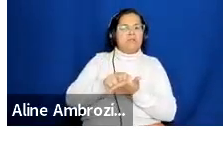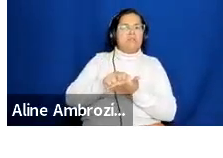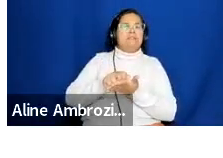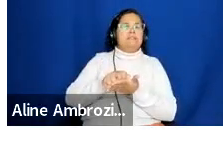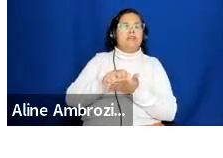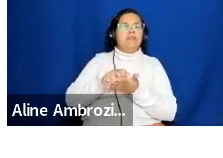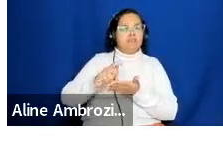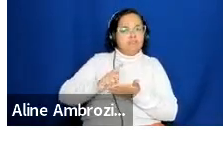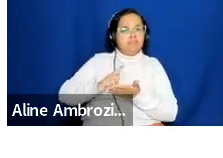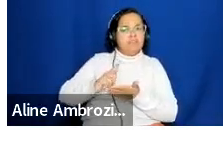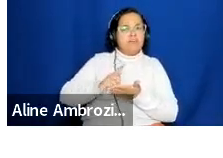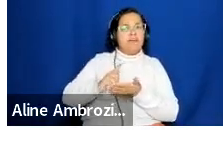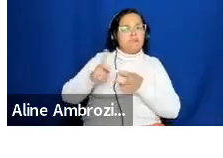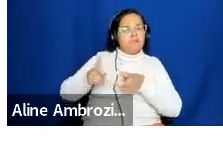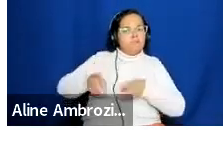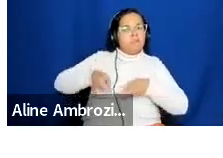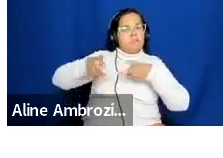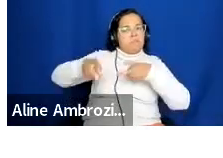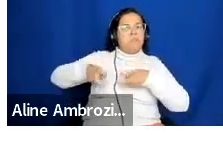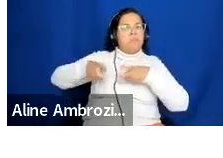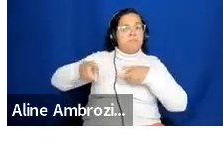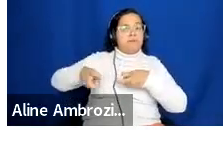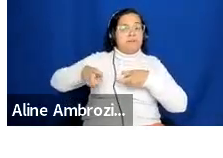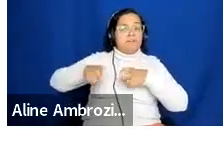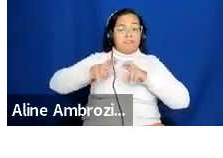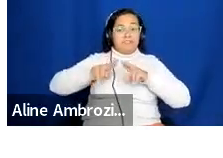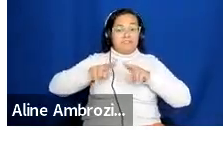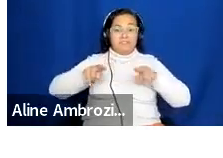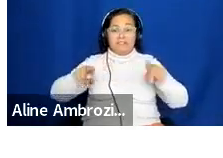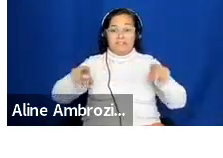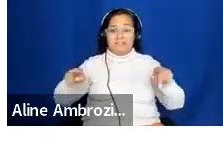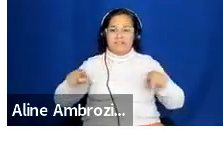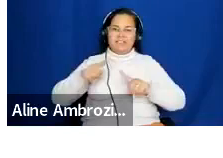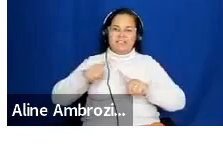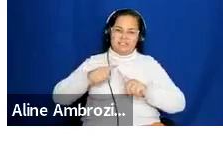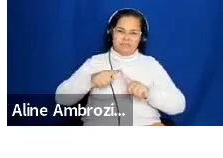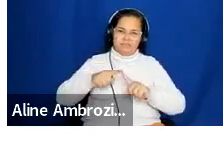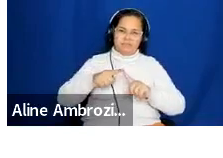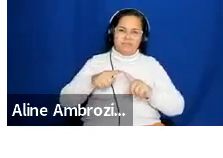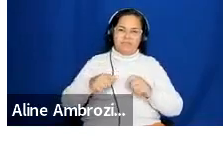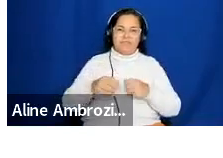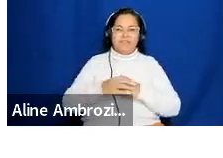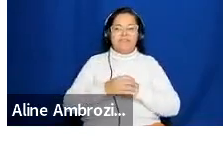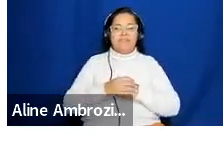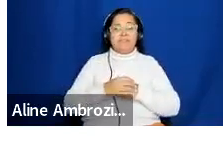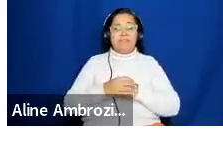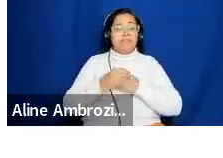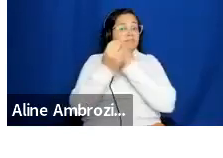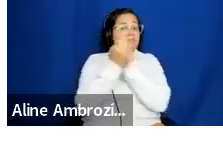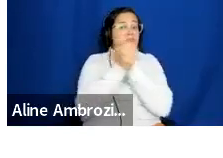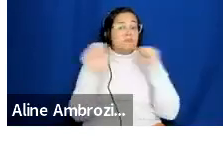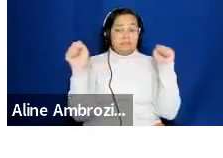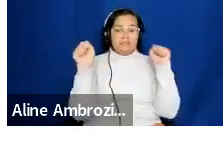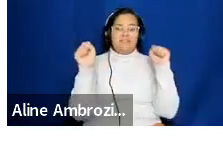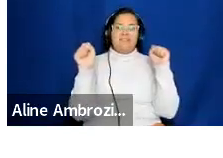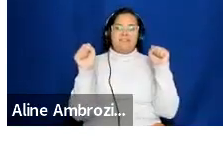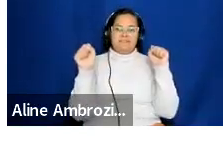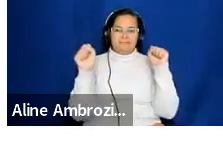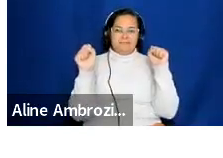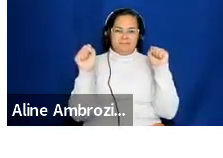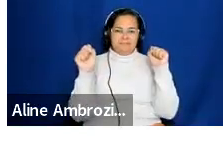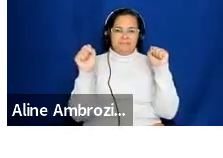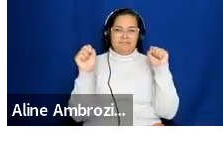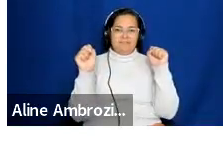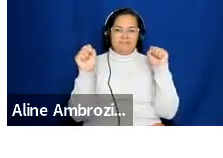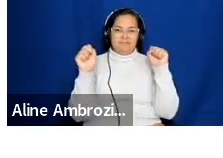It becomes impossible to see this as one single developmental history driven by any particular force.